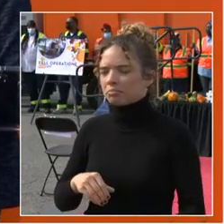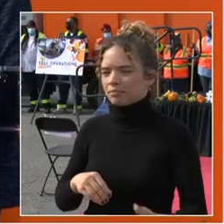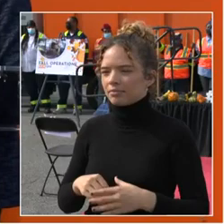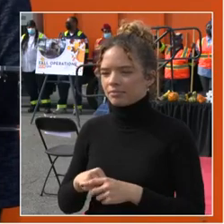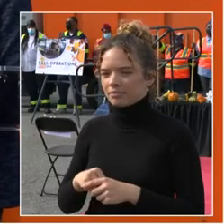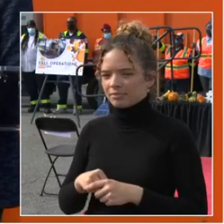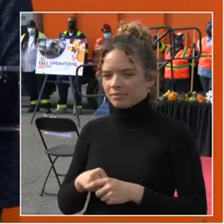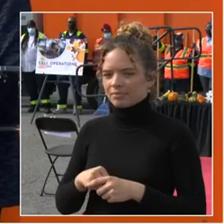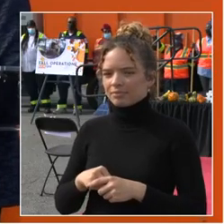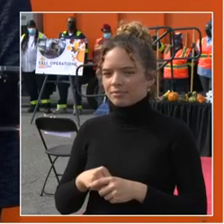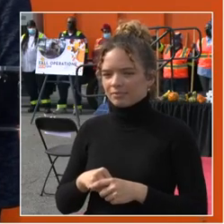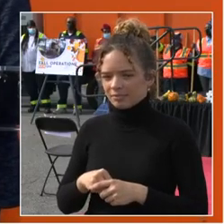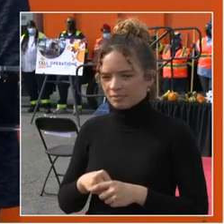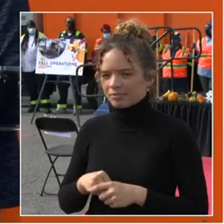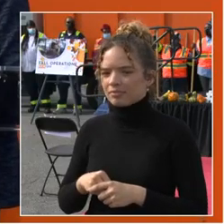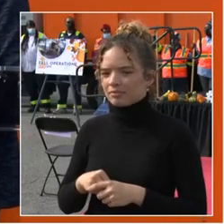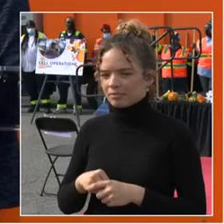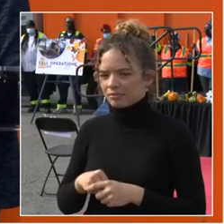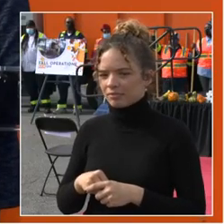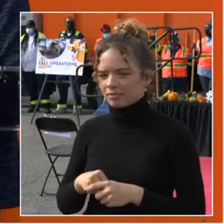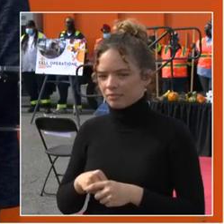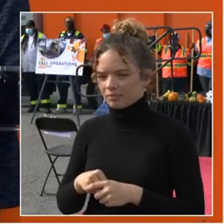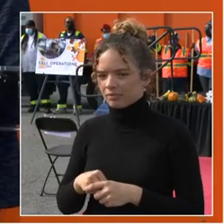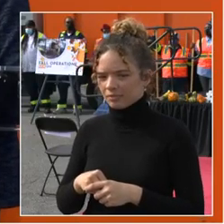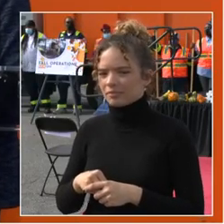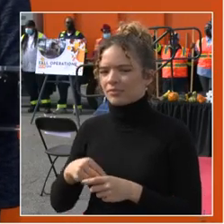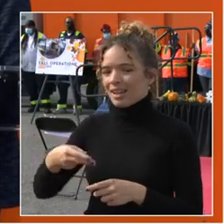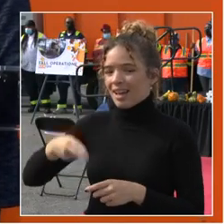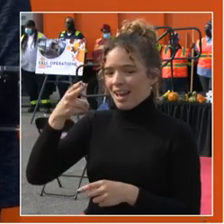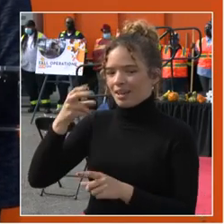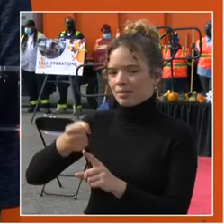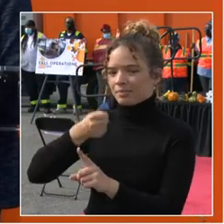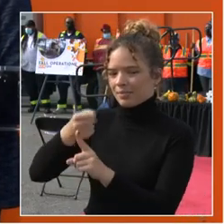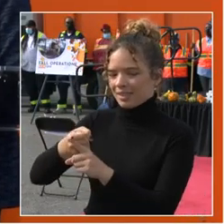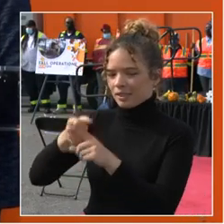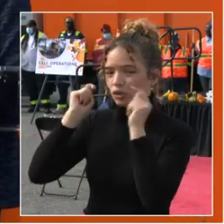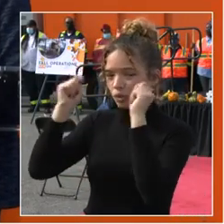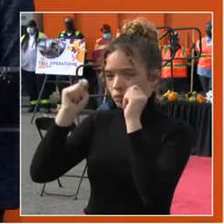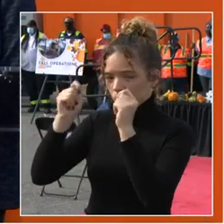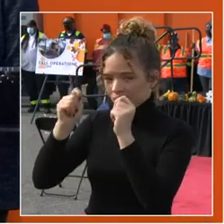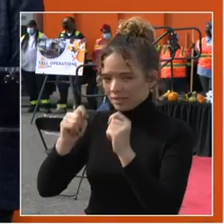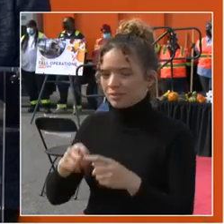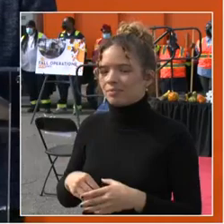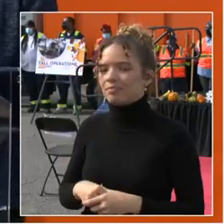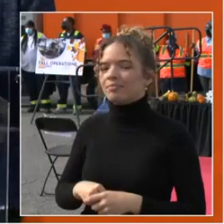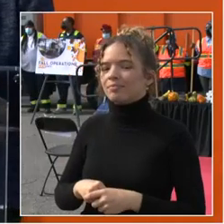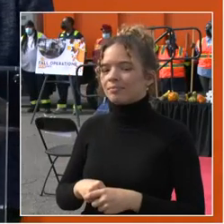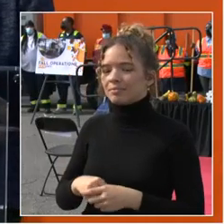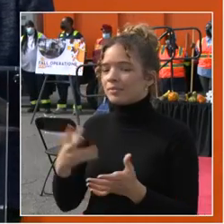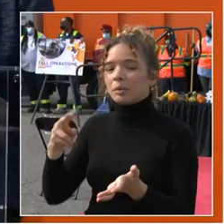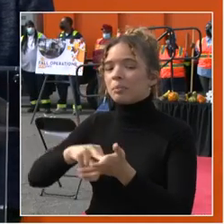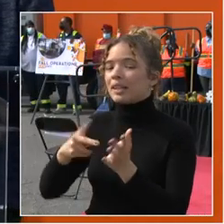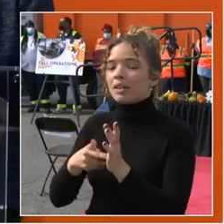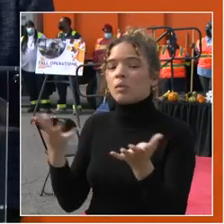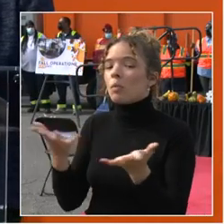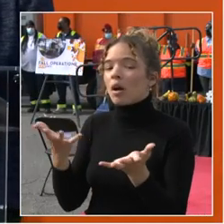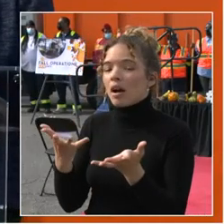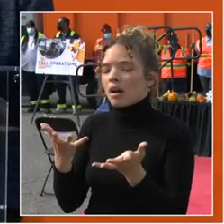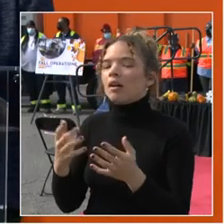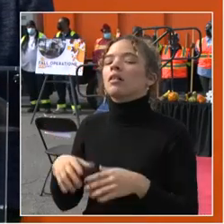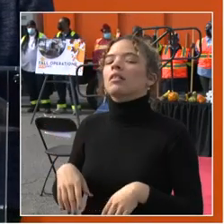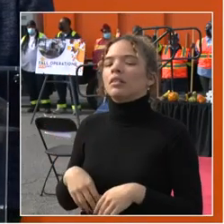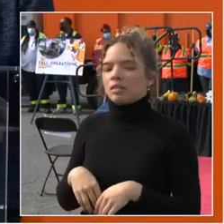is what it means, that your teachers are going to make sure that you have opportunities to meet with a trusted